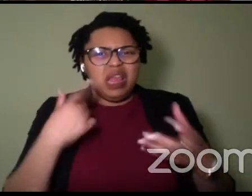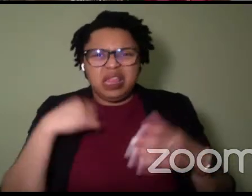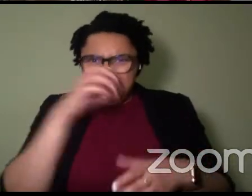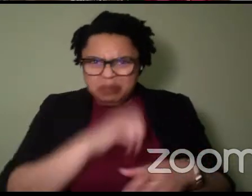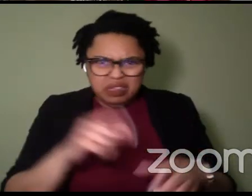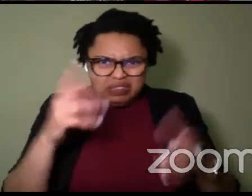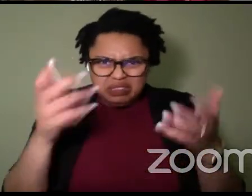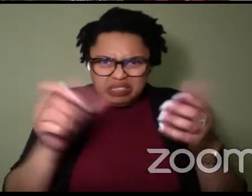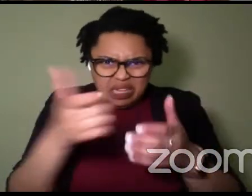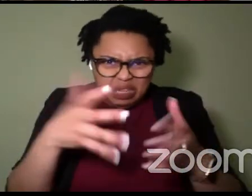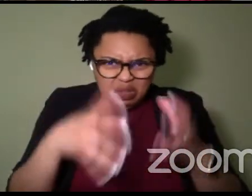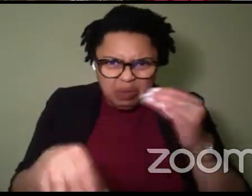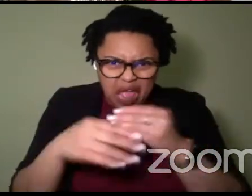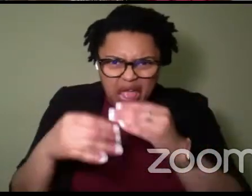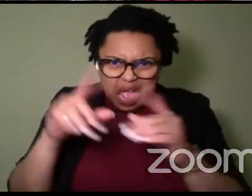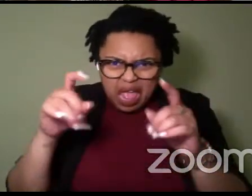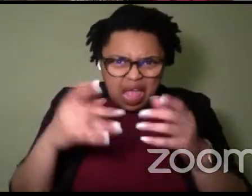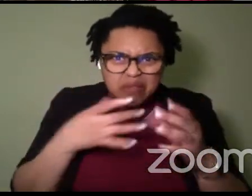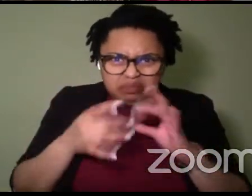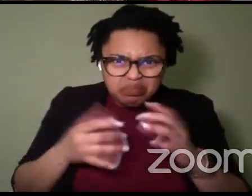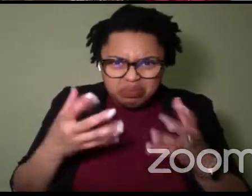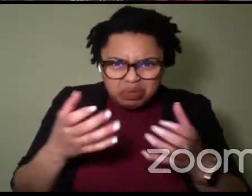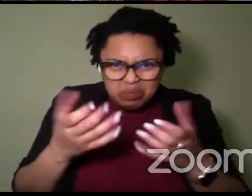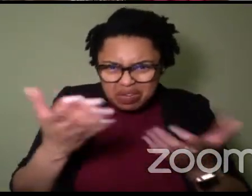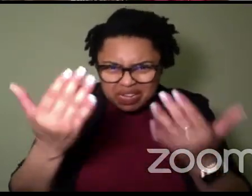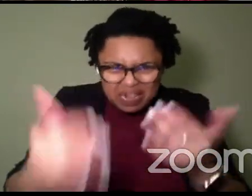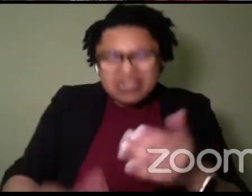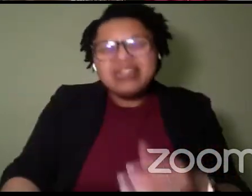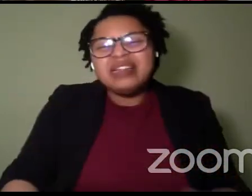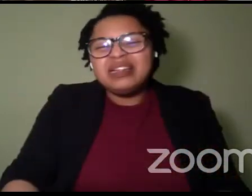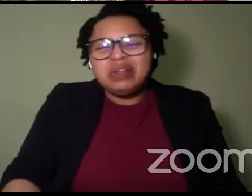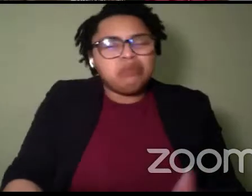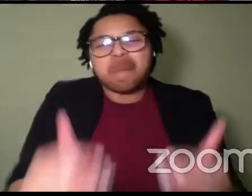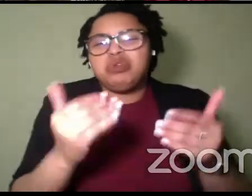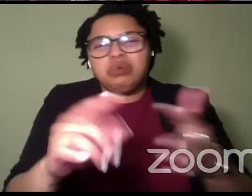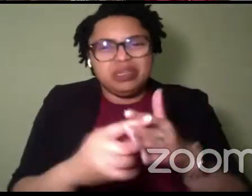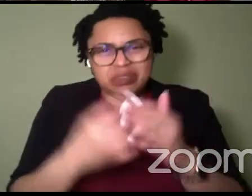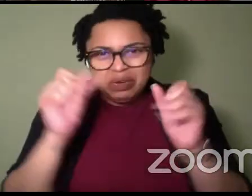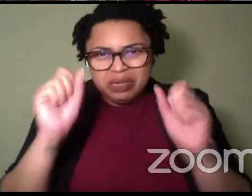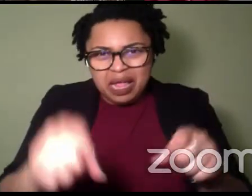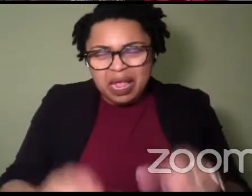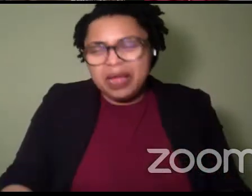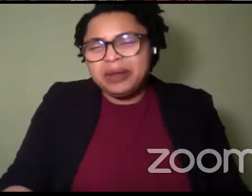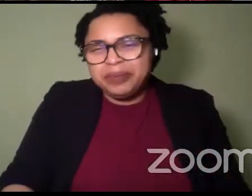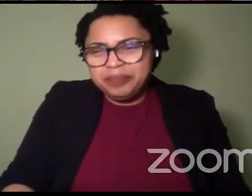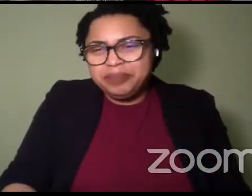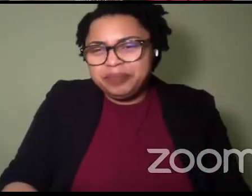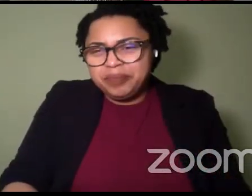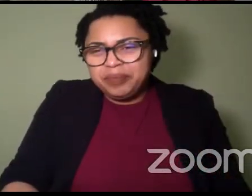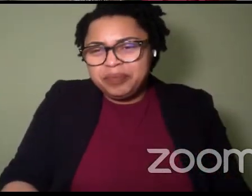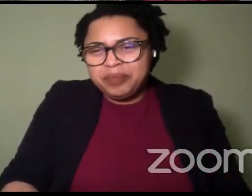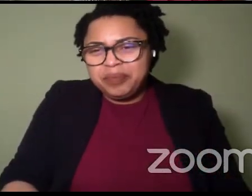want to add anything? Want to say something real quick, or we can just get started because we have a conversation to have.